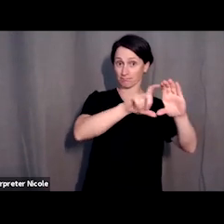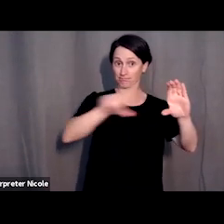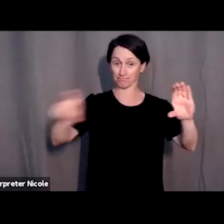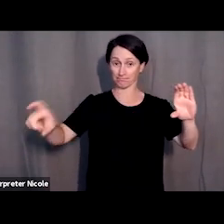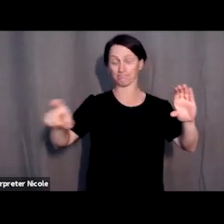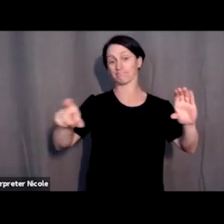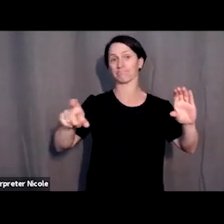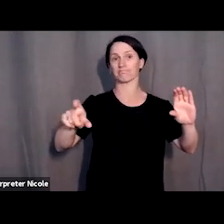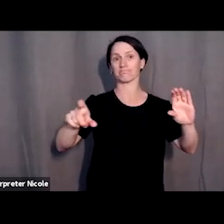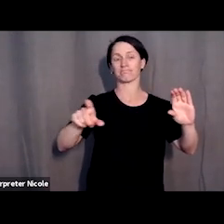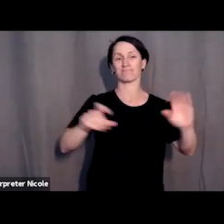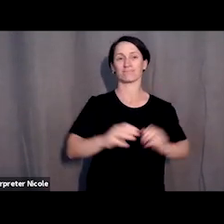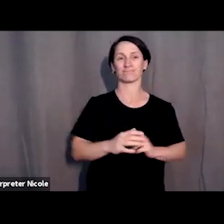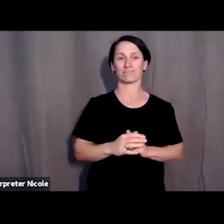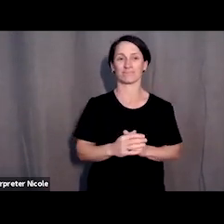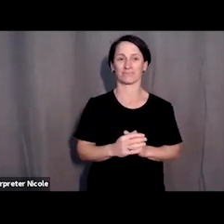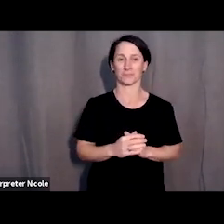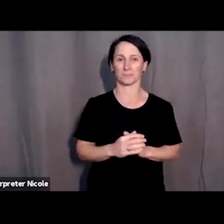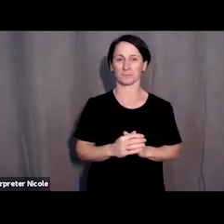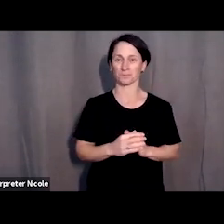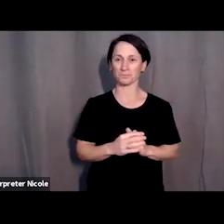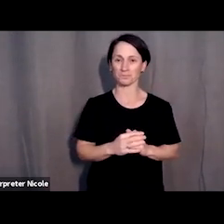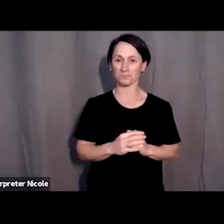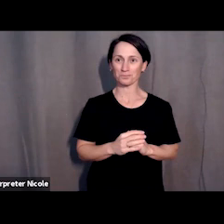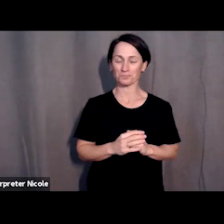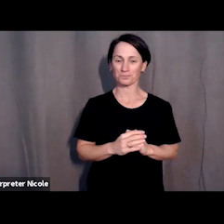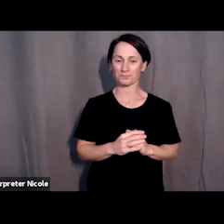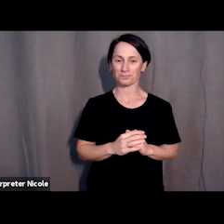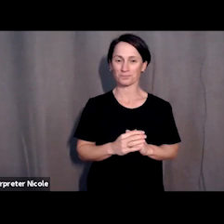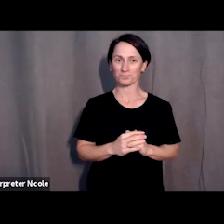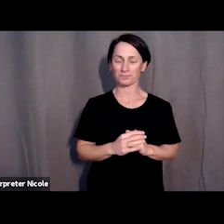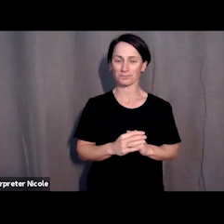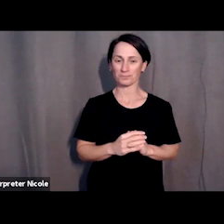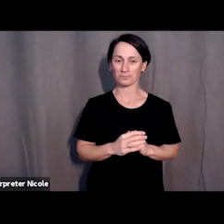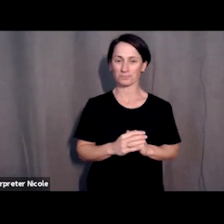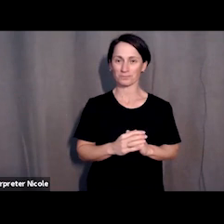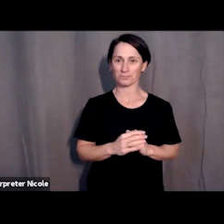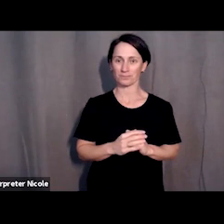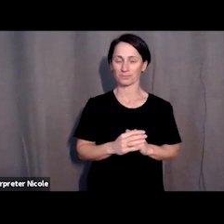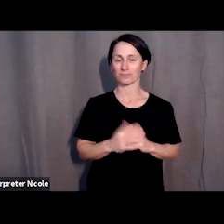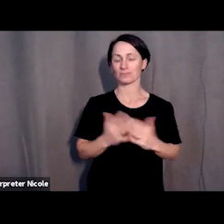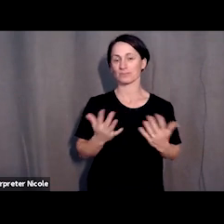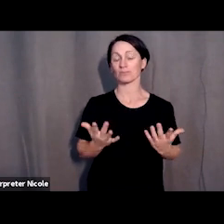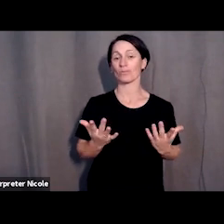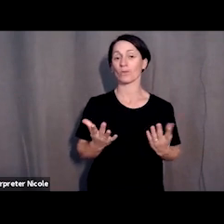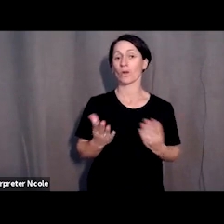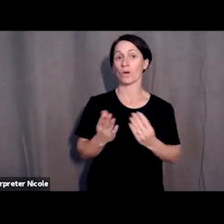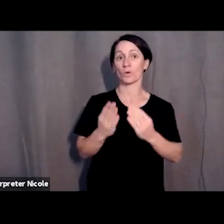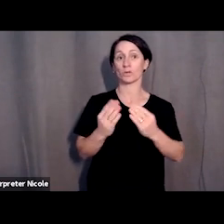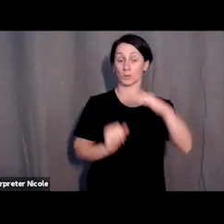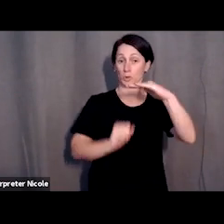Sorry, just keep up my notes where we're up to. So in terms of the GPs, the top row